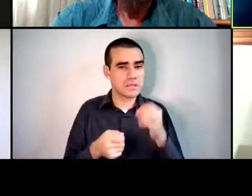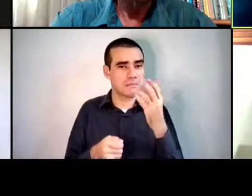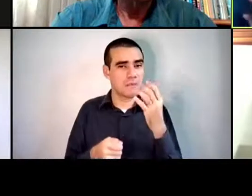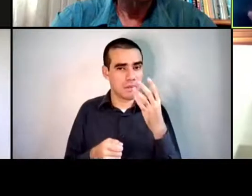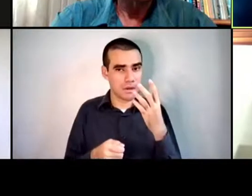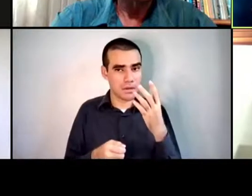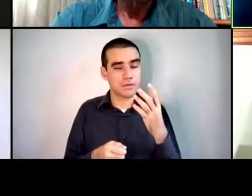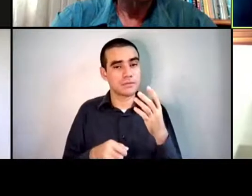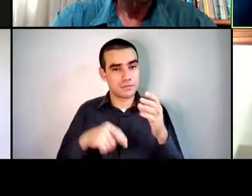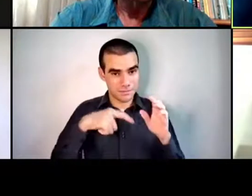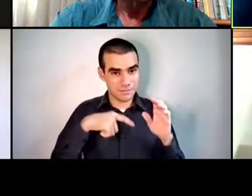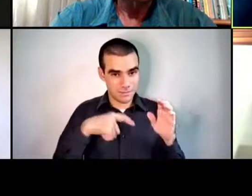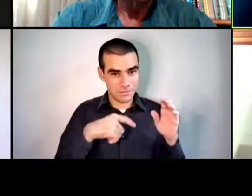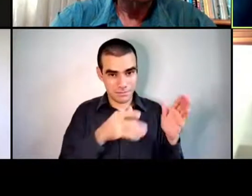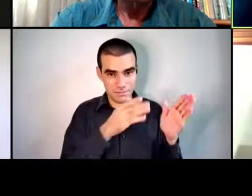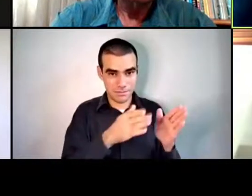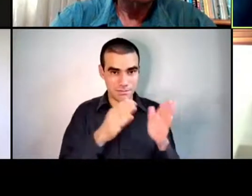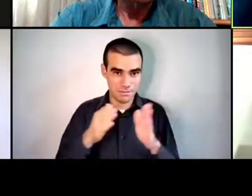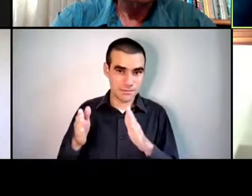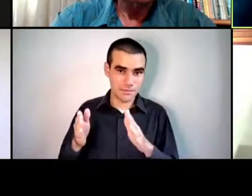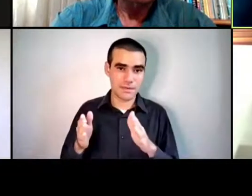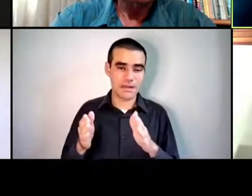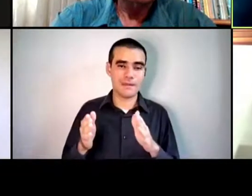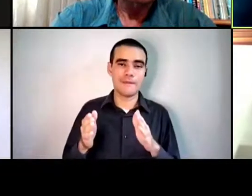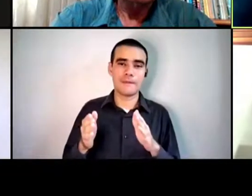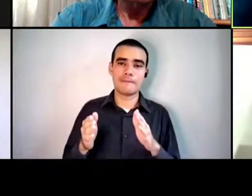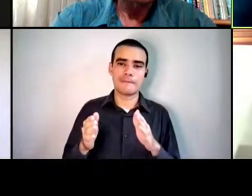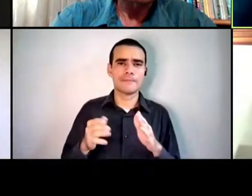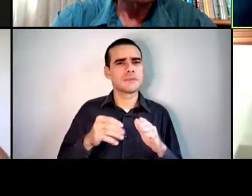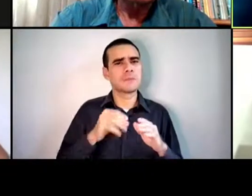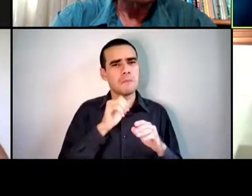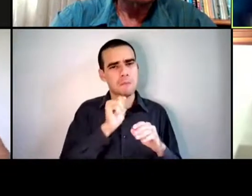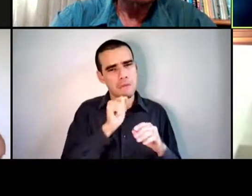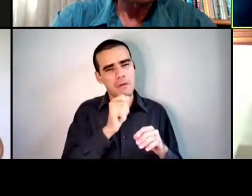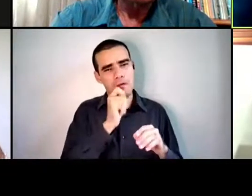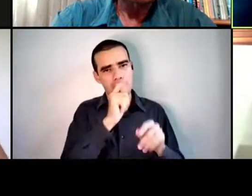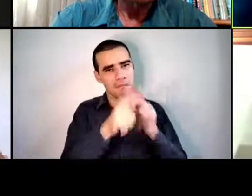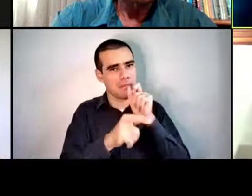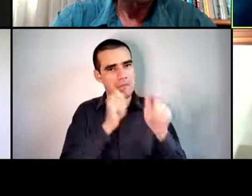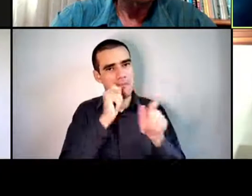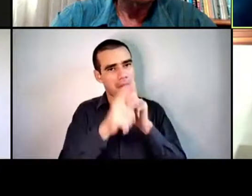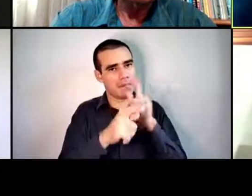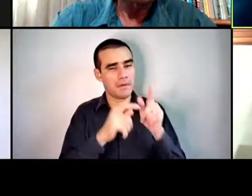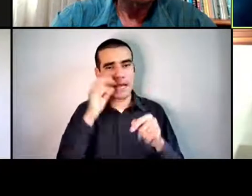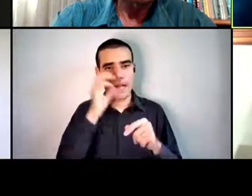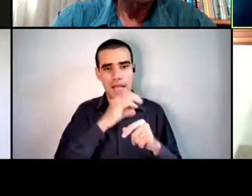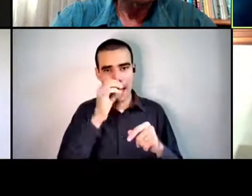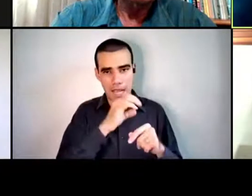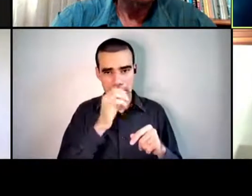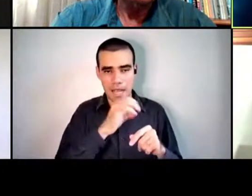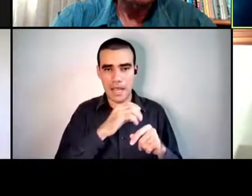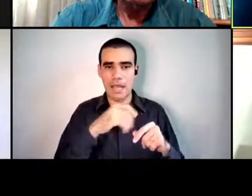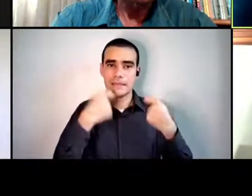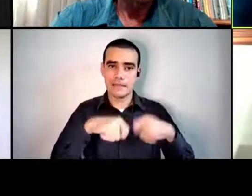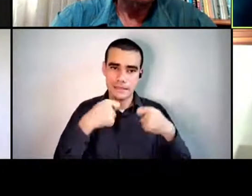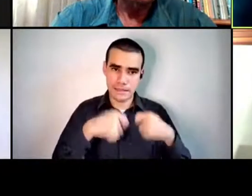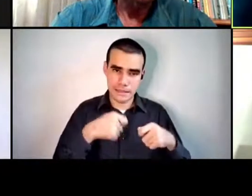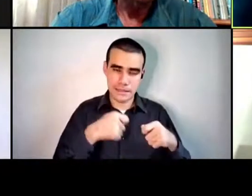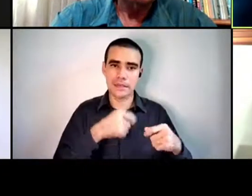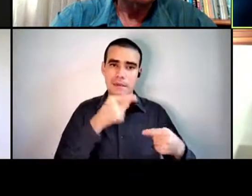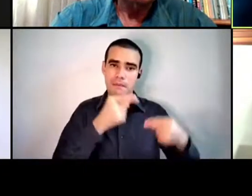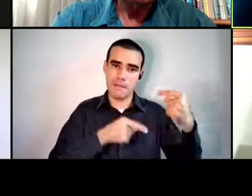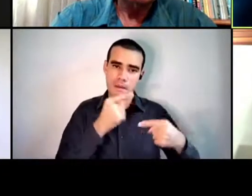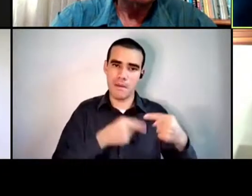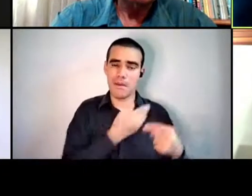by force. Yes, some of the processes could be criticized by the quickness and the